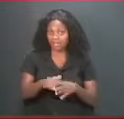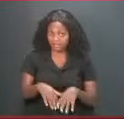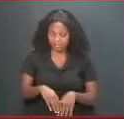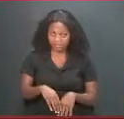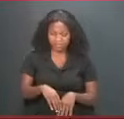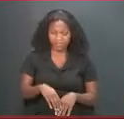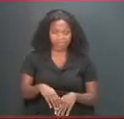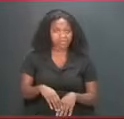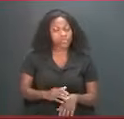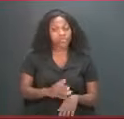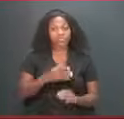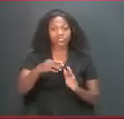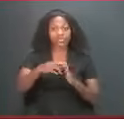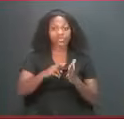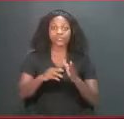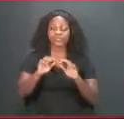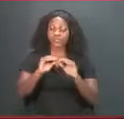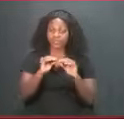reports